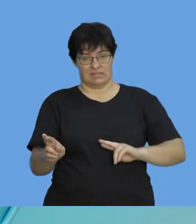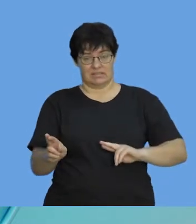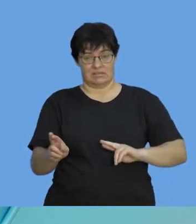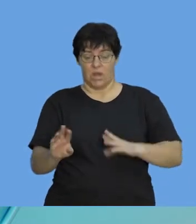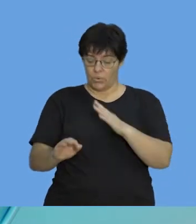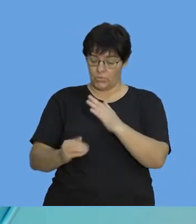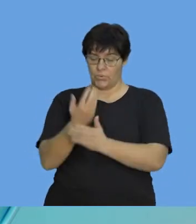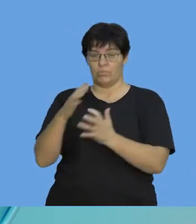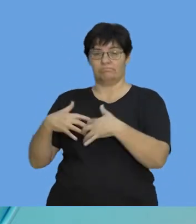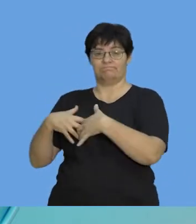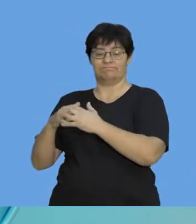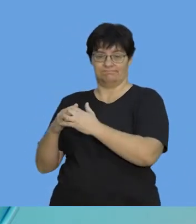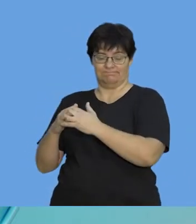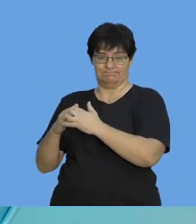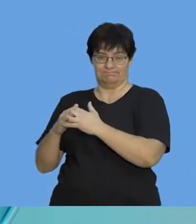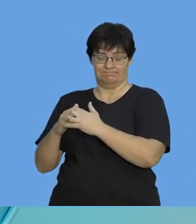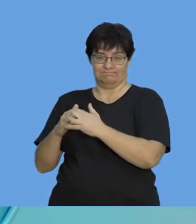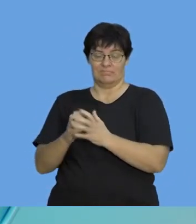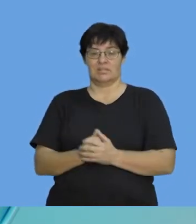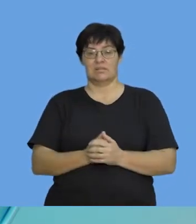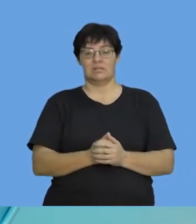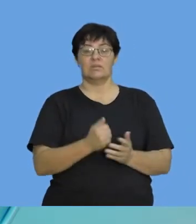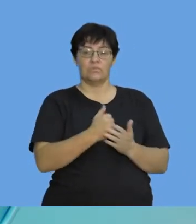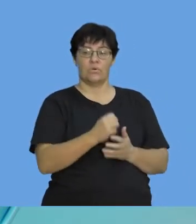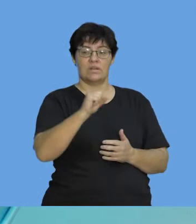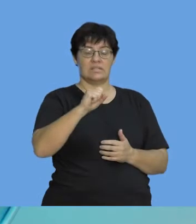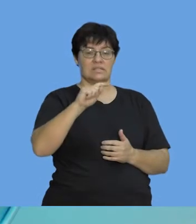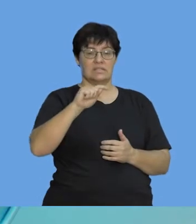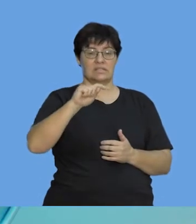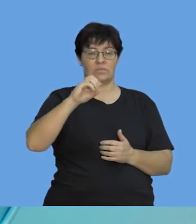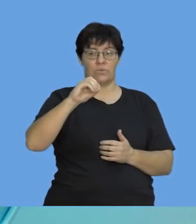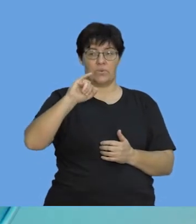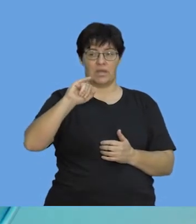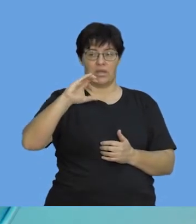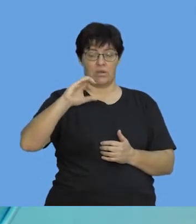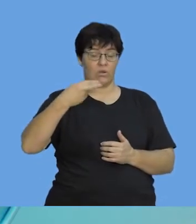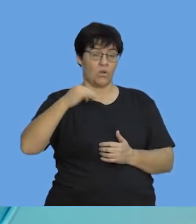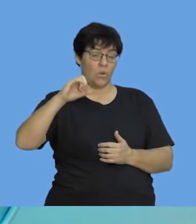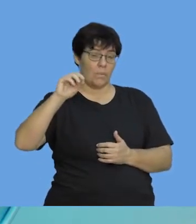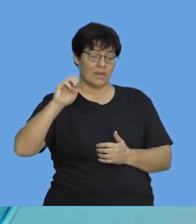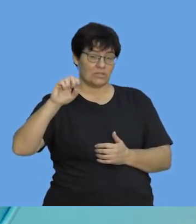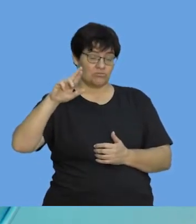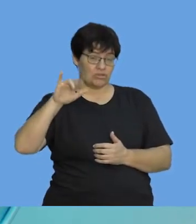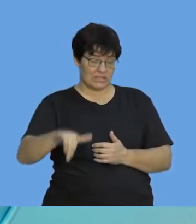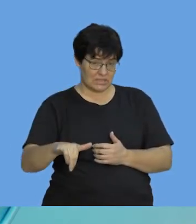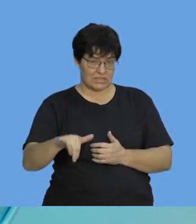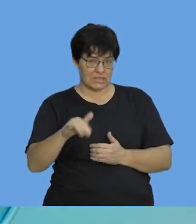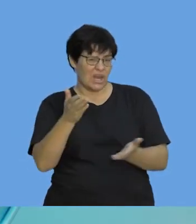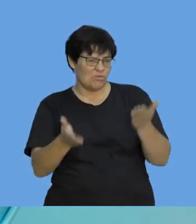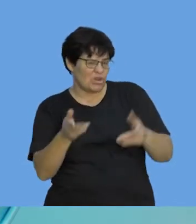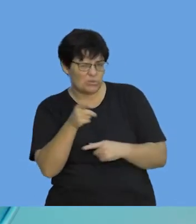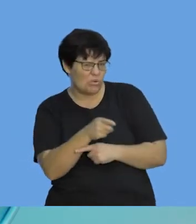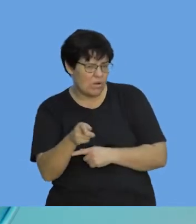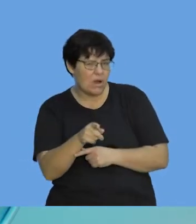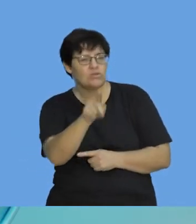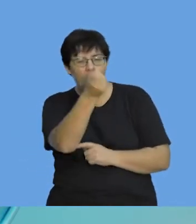we'll look at the stoichiometric ratios in which substances react and try to derive a deeper understanding in